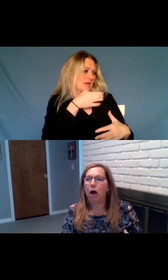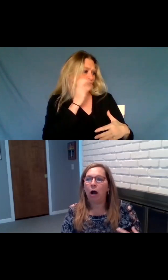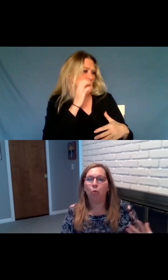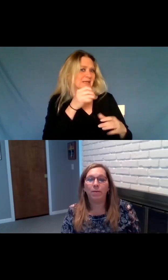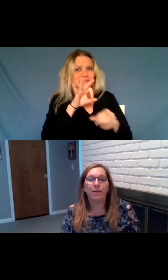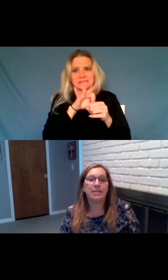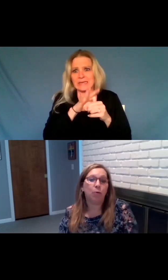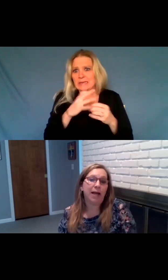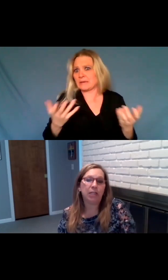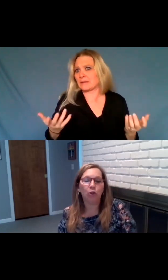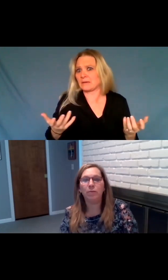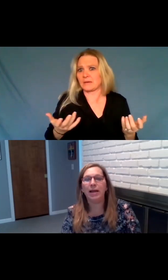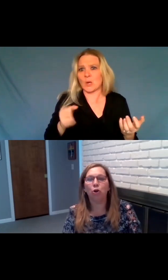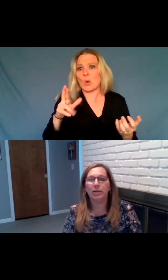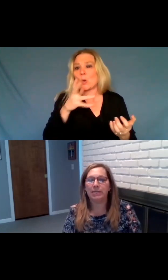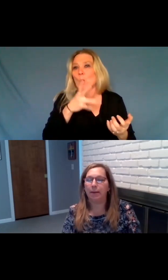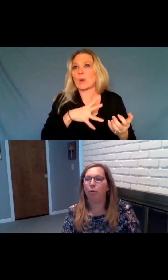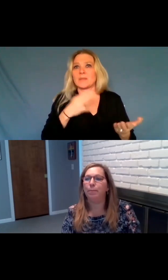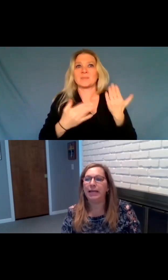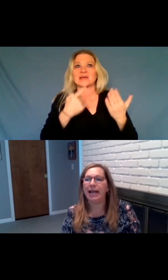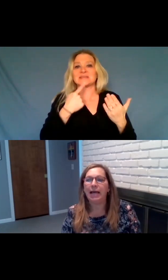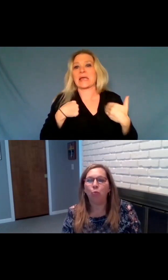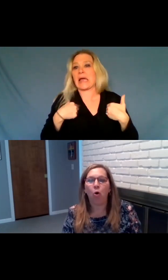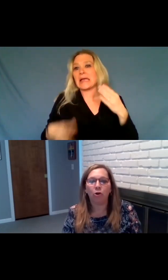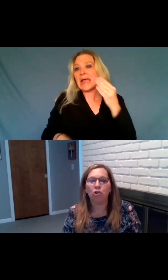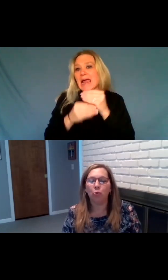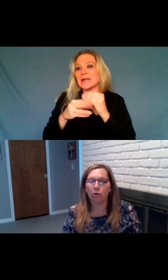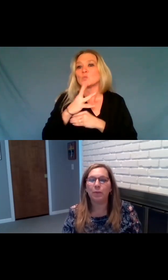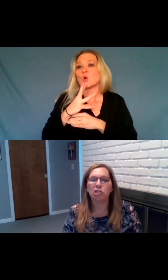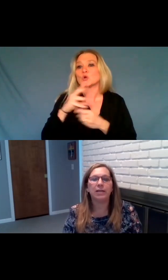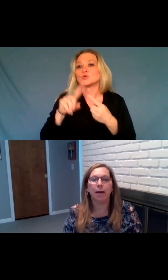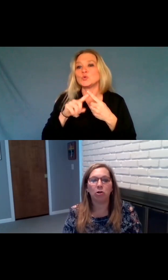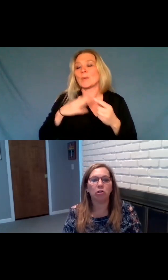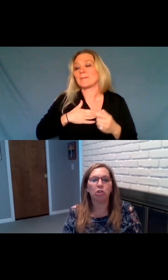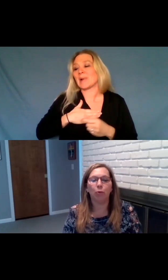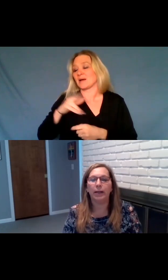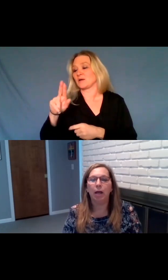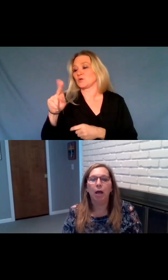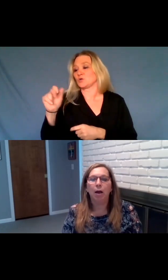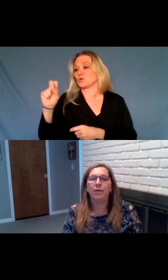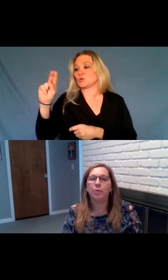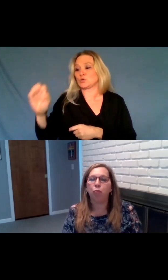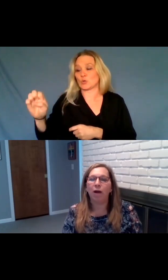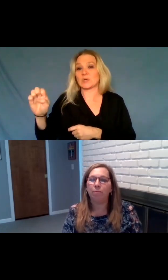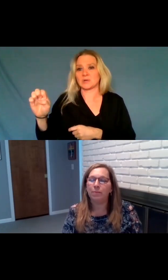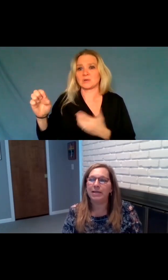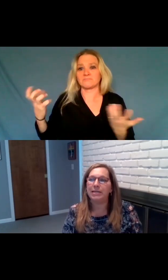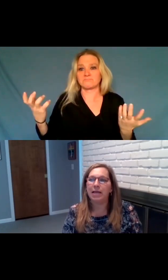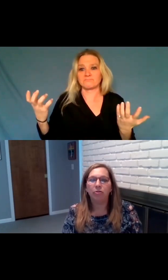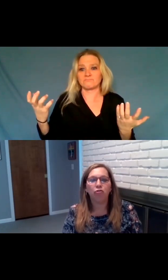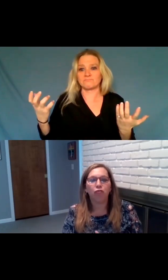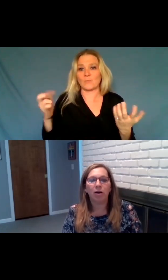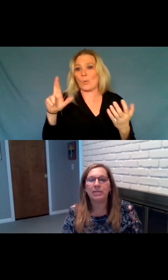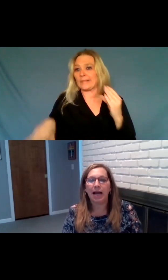Or a woman might say, well, I diluted my urine sample, meaning I added water to it or special chemicals to it. But the problem